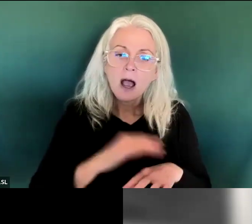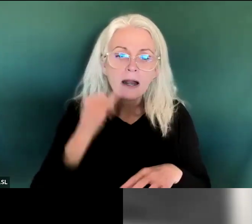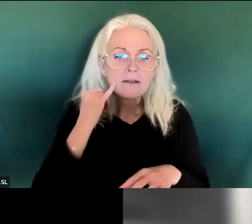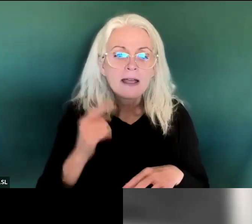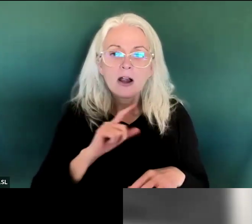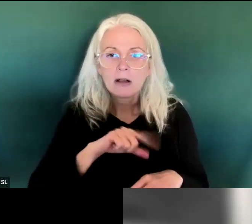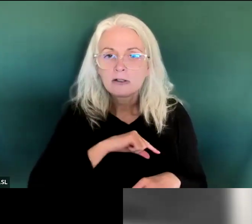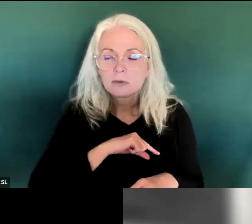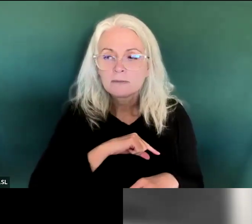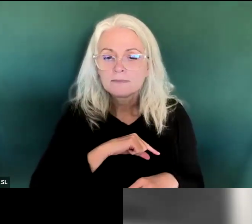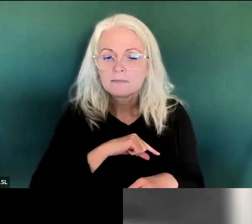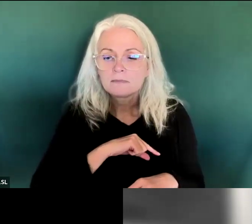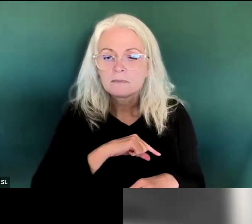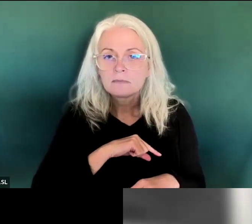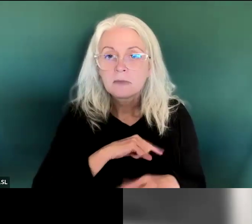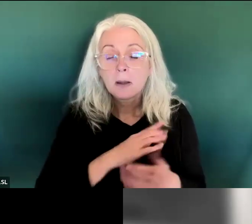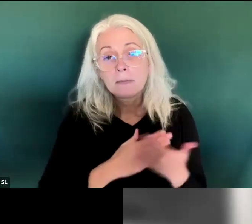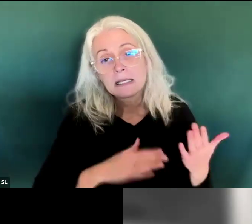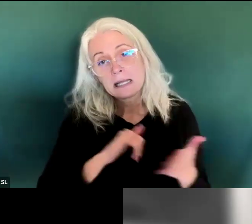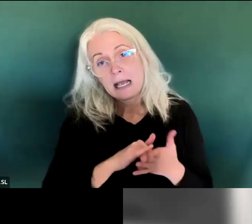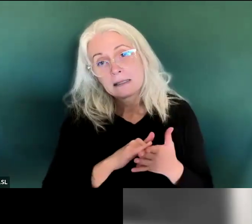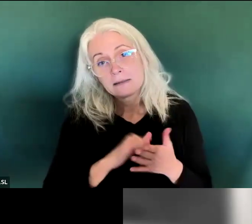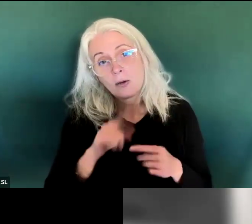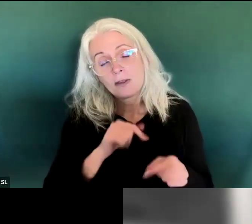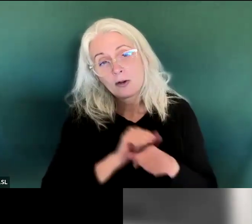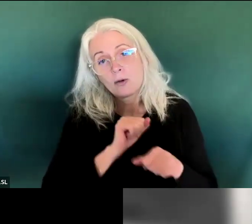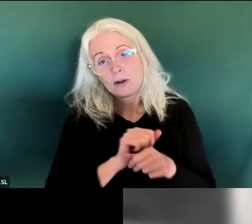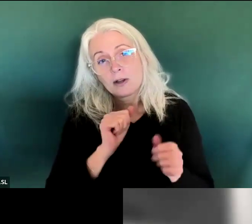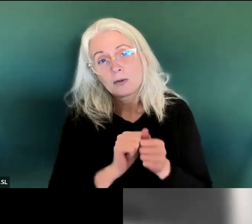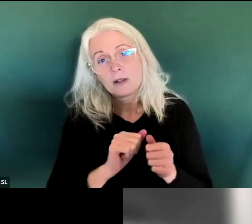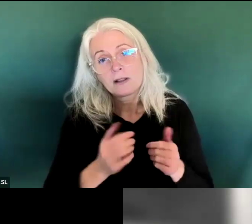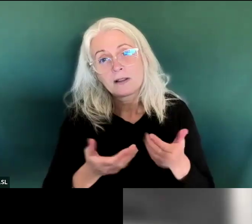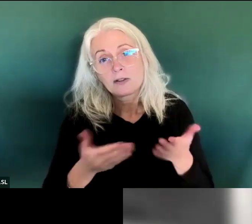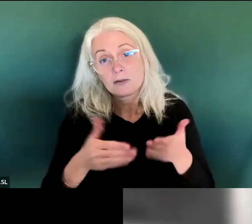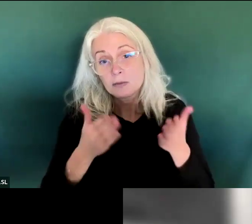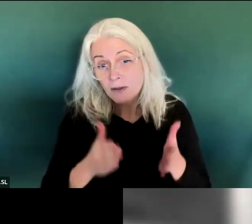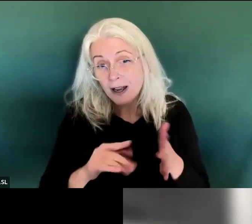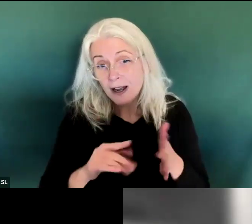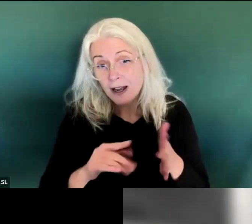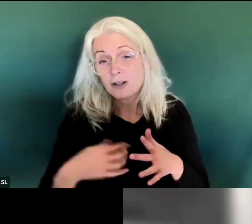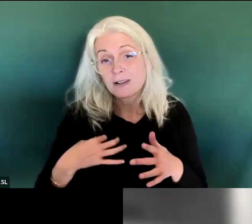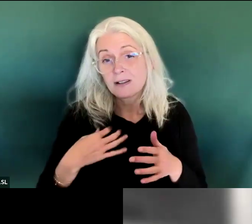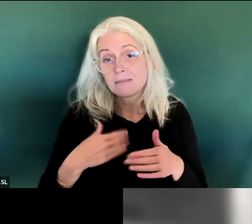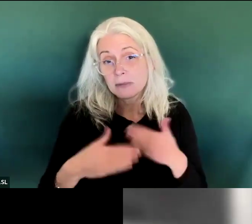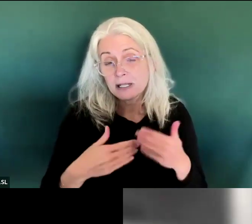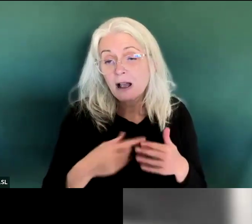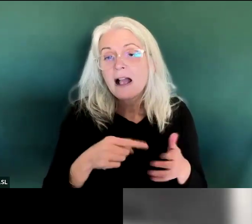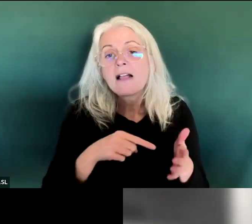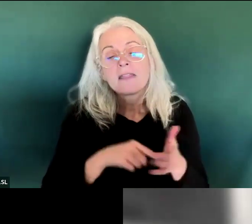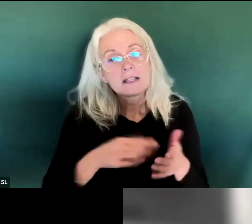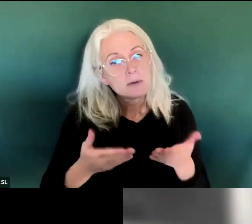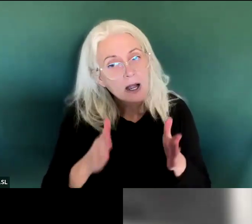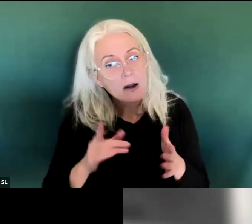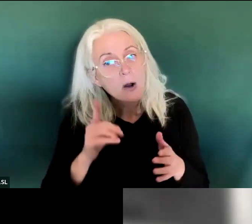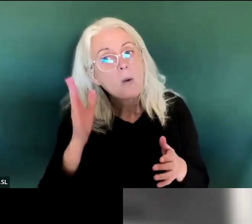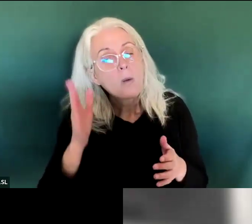are eligible. So there's a piece that when they're working with the service provider and starting the application, the service